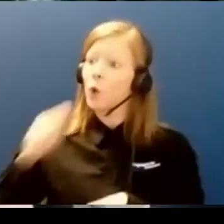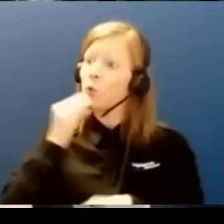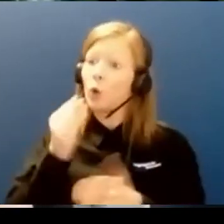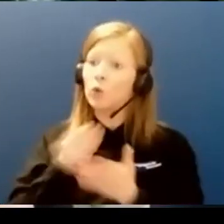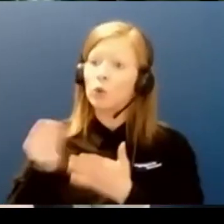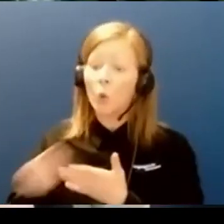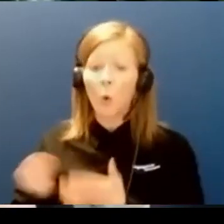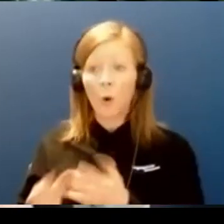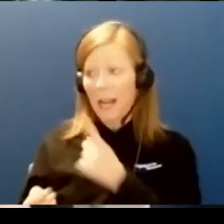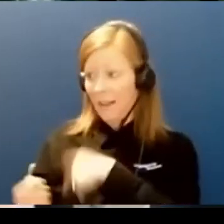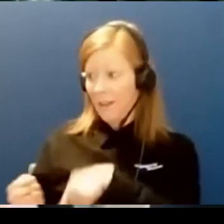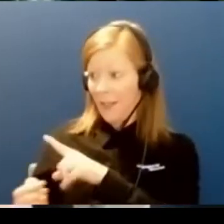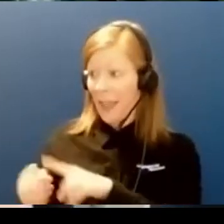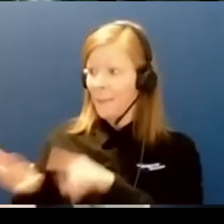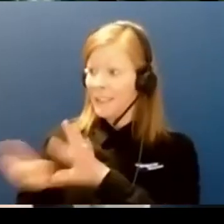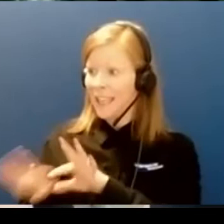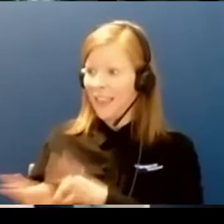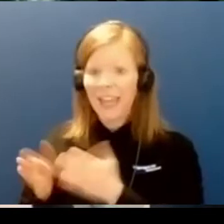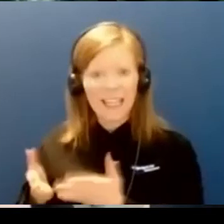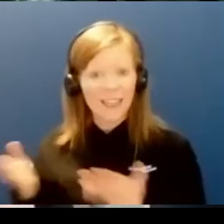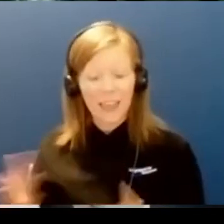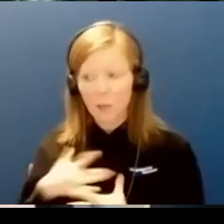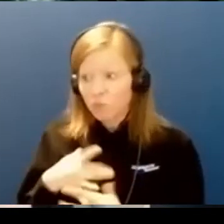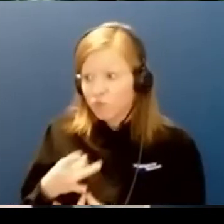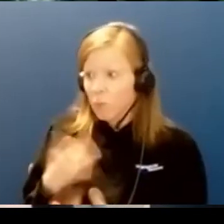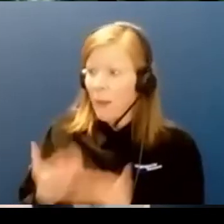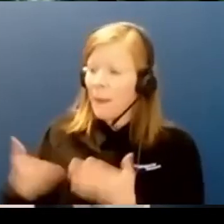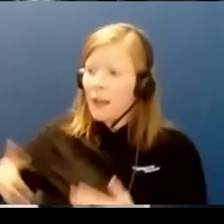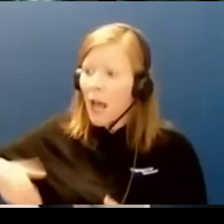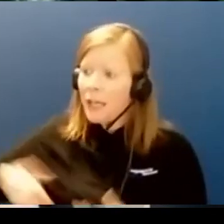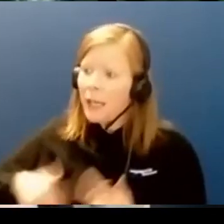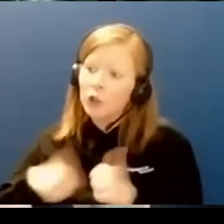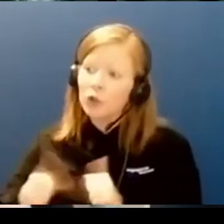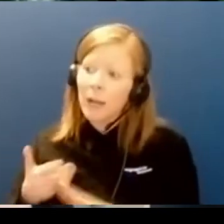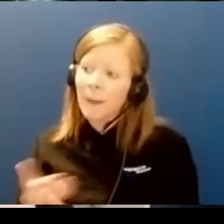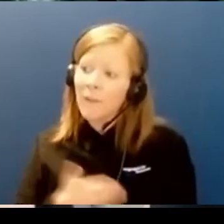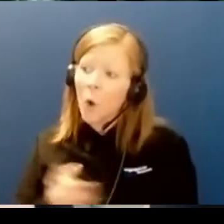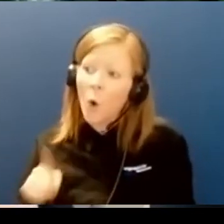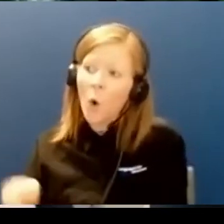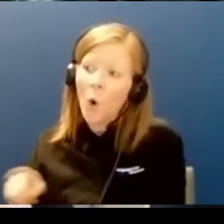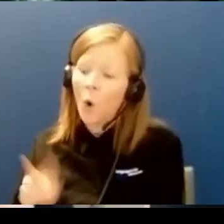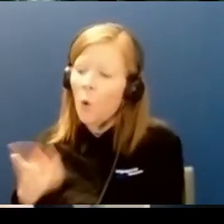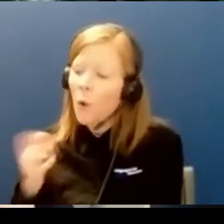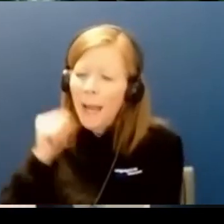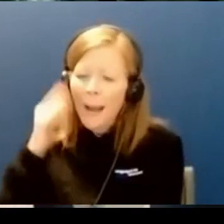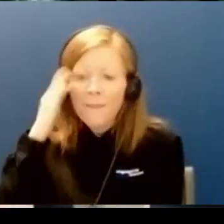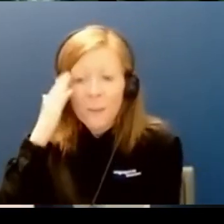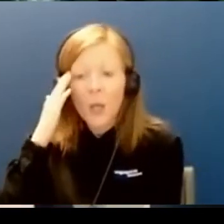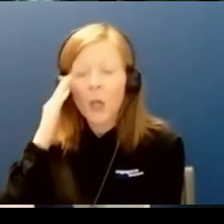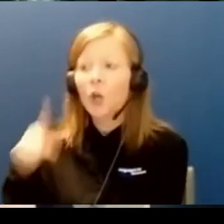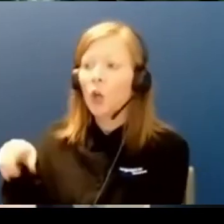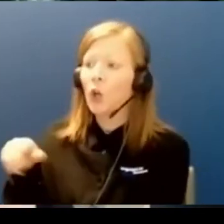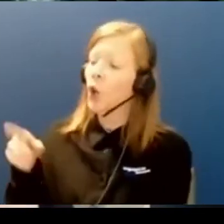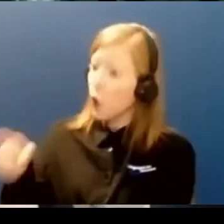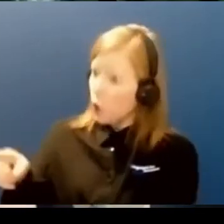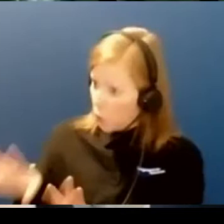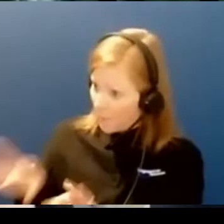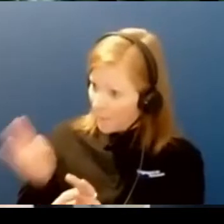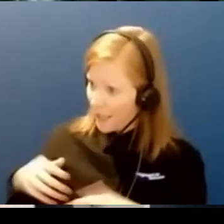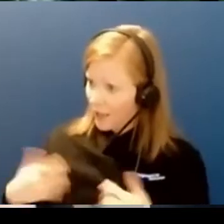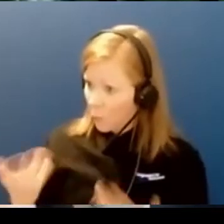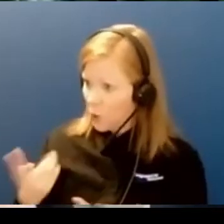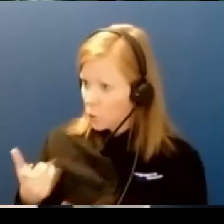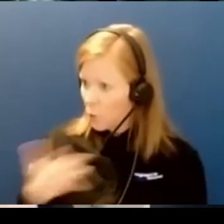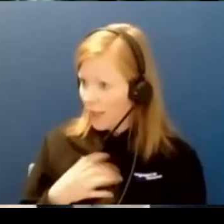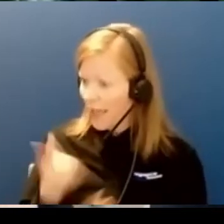child select an item they've never tried before, a produce item that's familiar to them, have them select it,